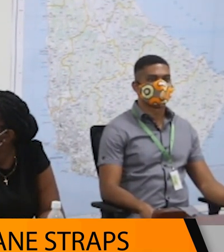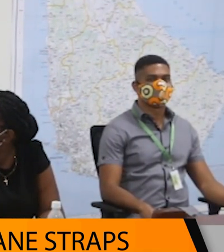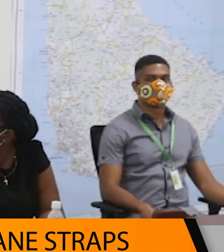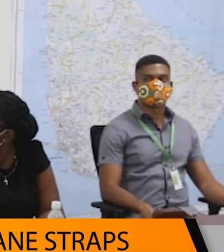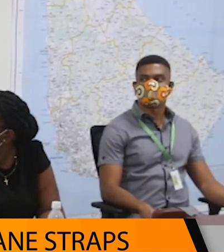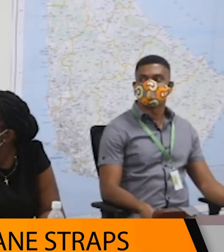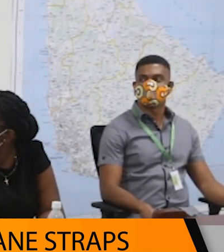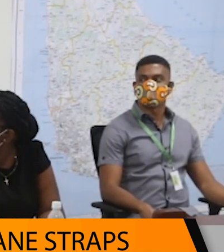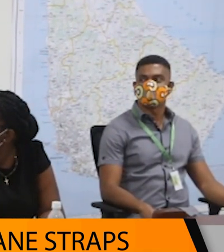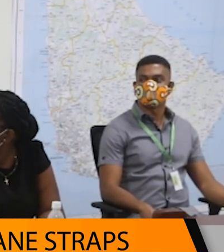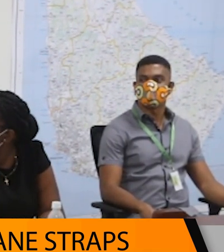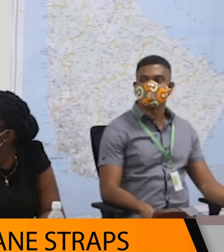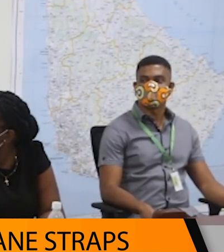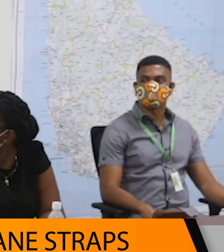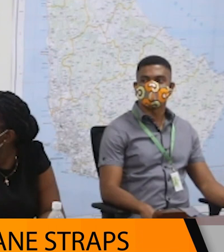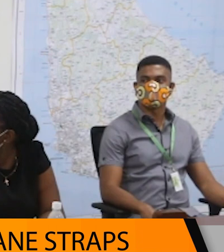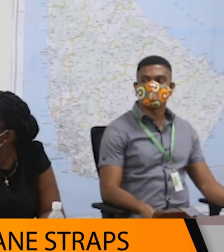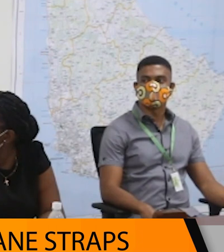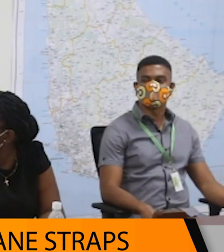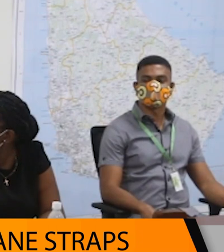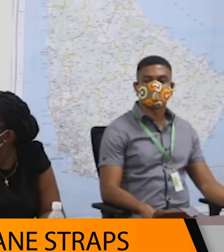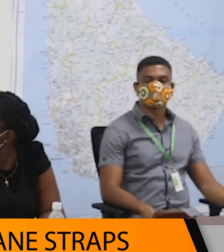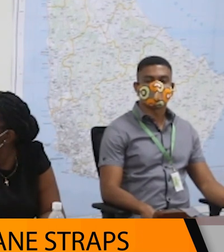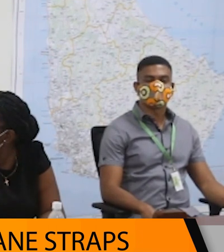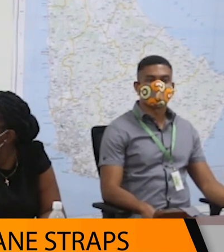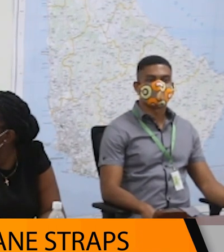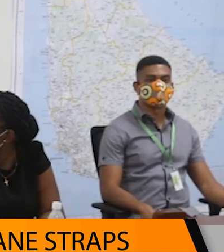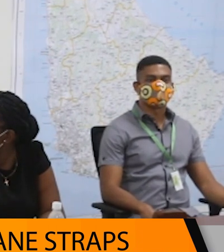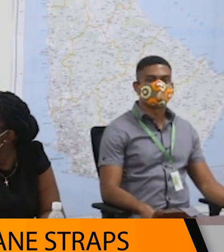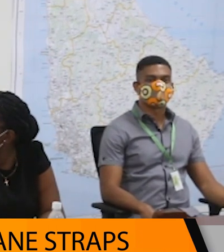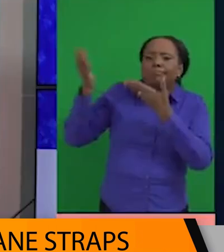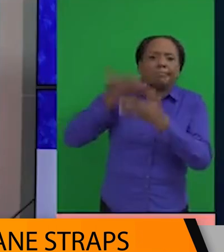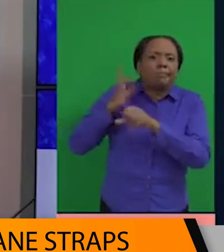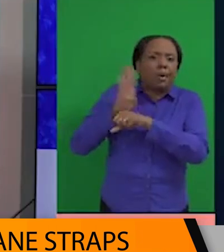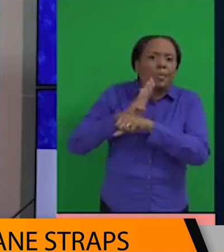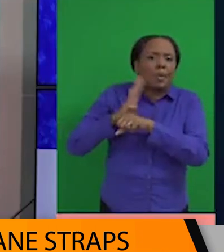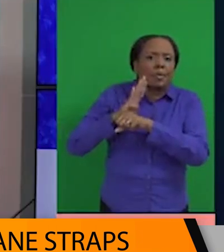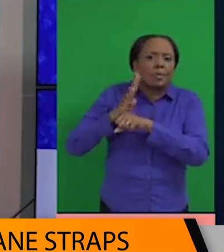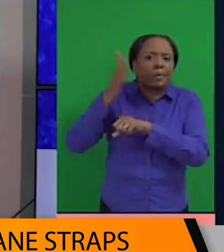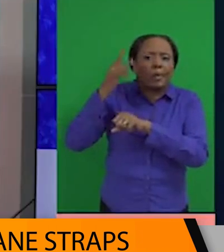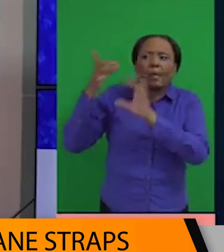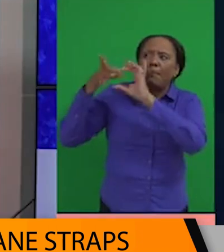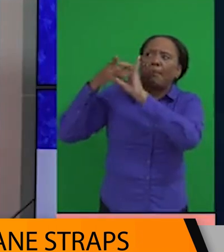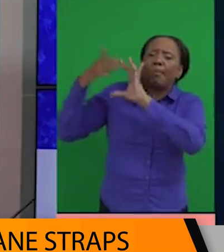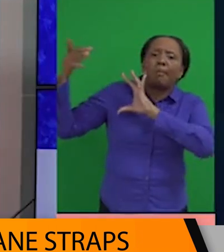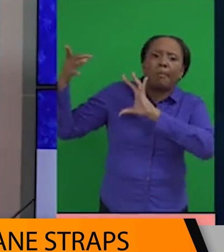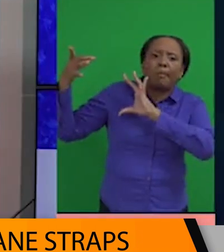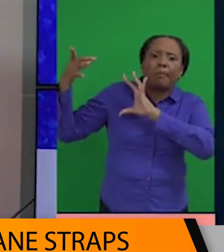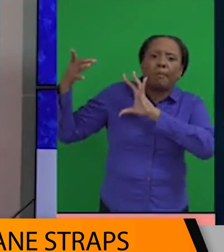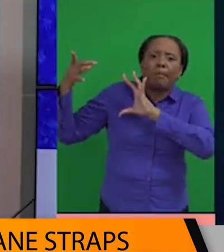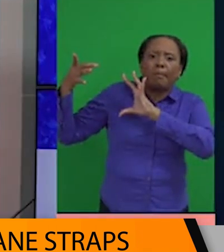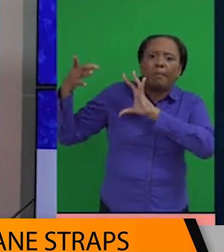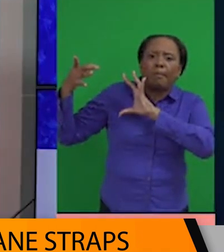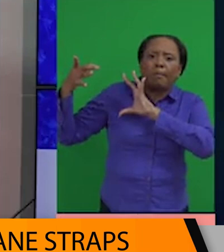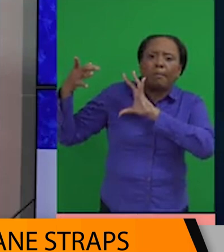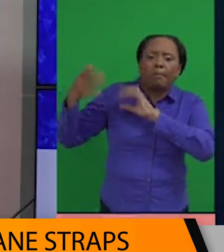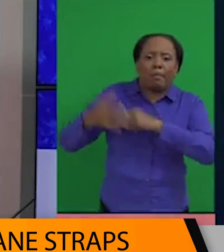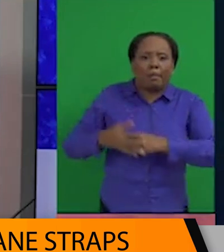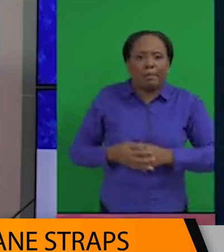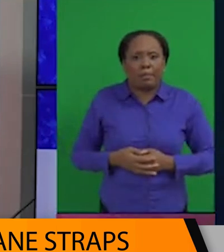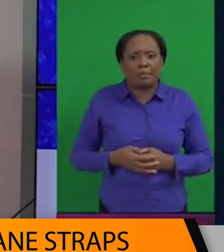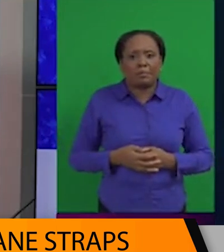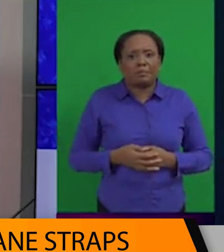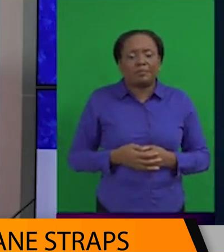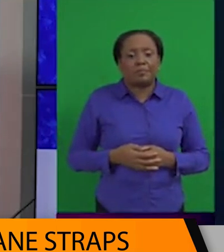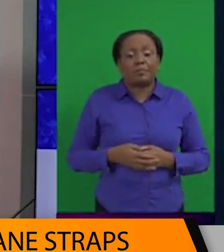and announced that government will be providing hurricane straps for householders. The government will continue to push to try to get as many of houses